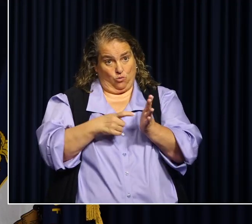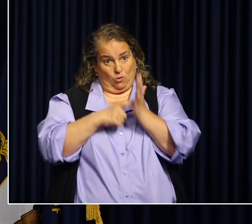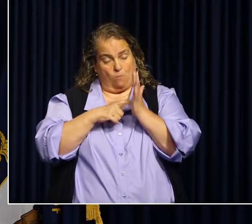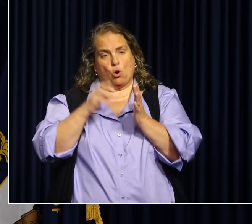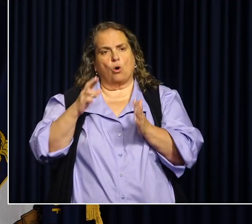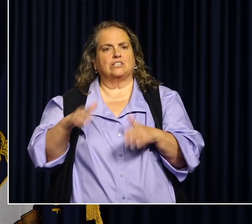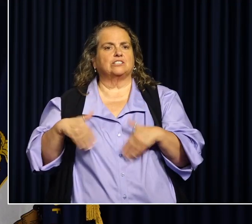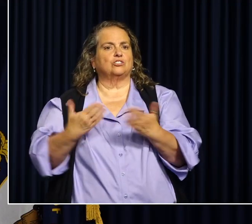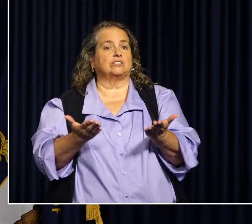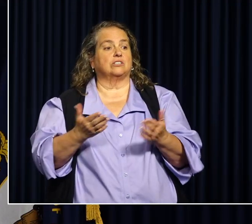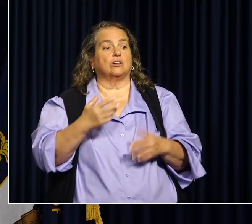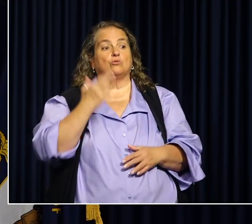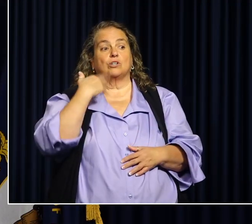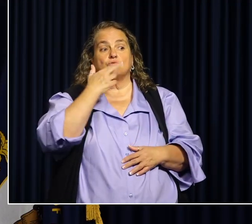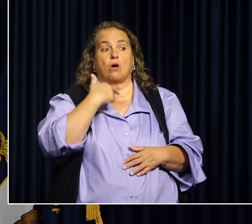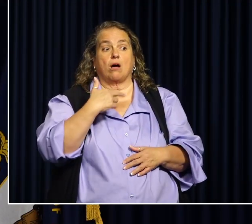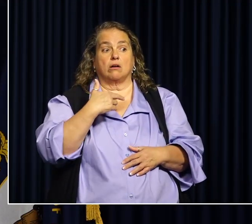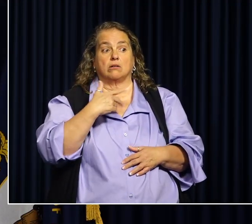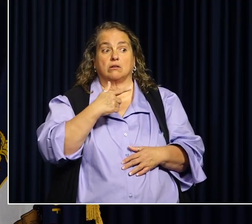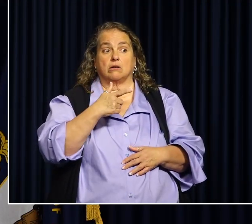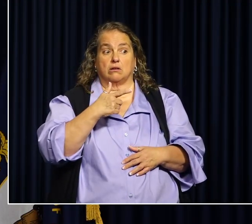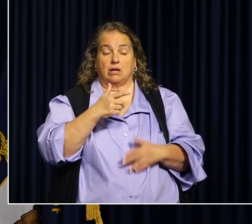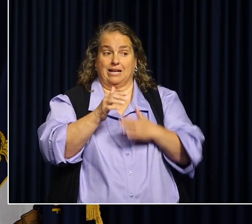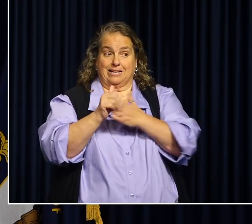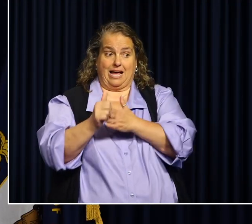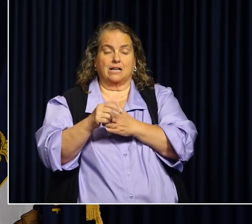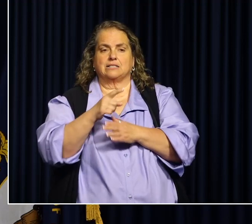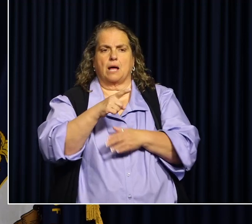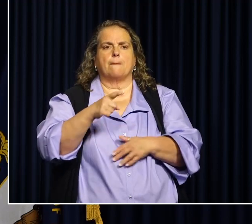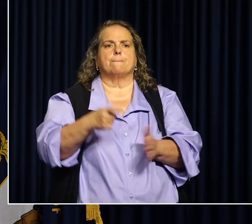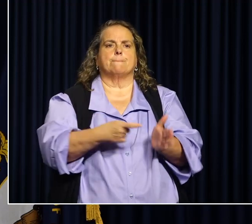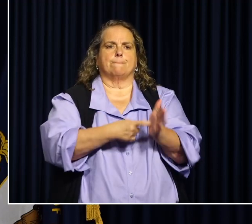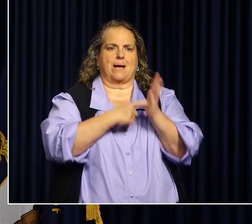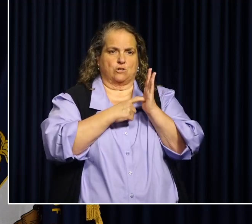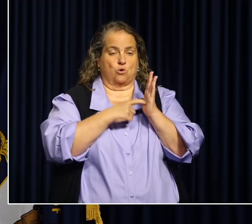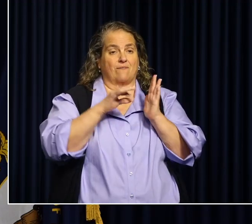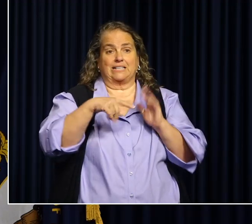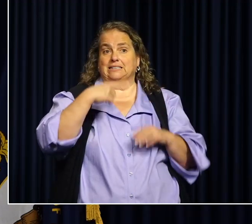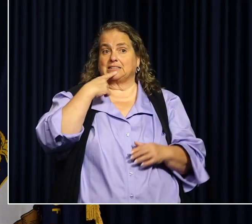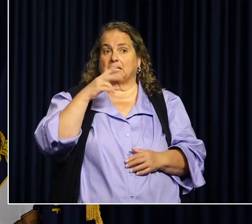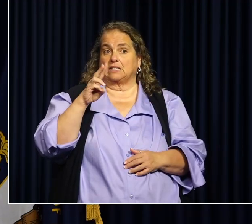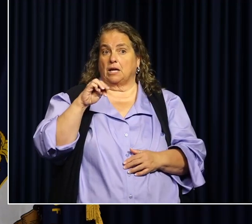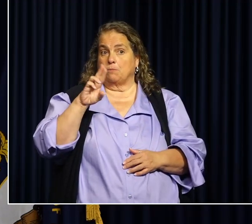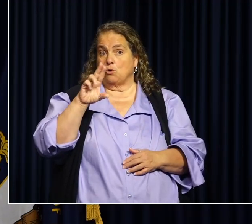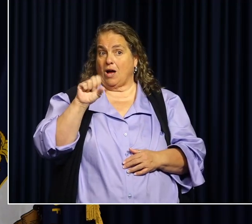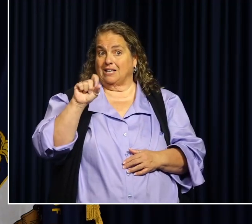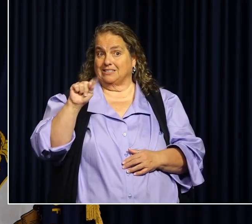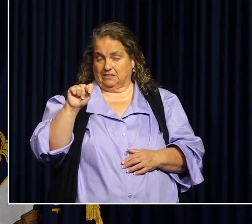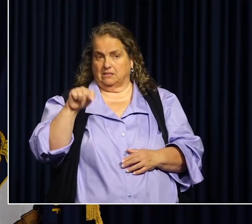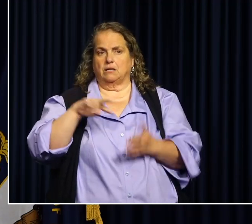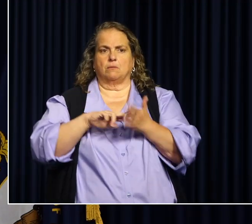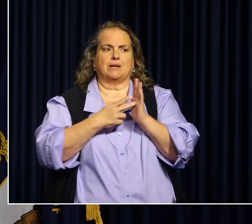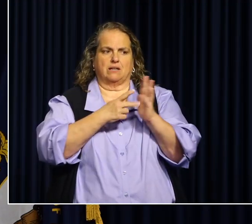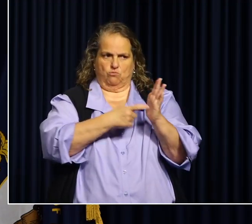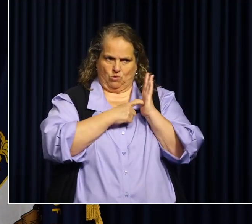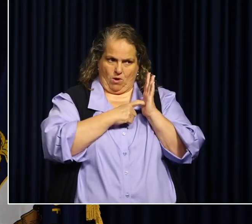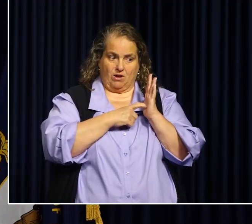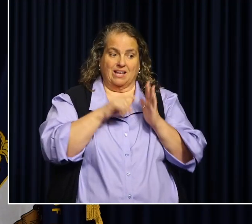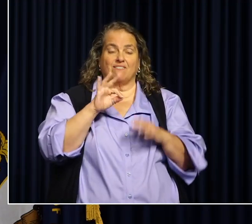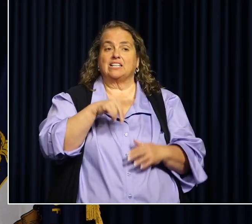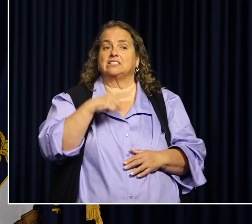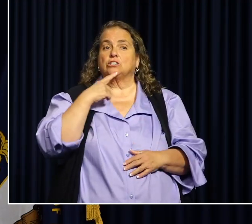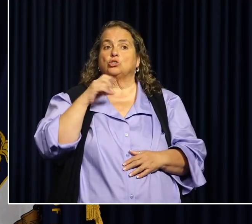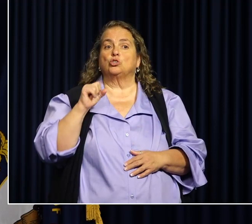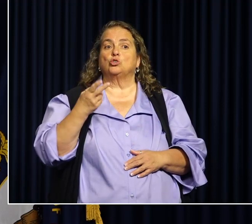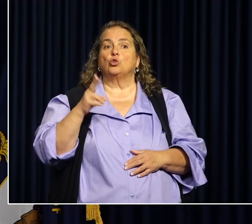the restaurant guidance. I believe that's mandatory as long as it says must. If it says should, it's